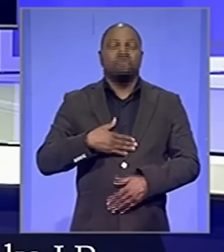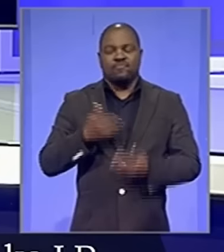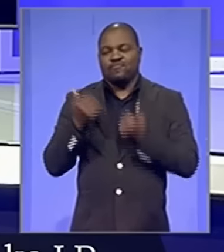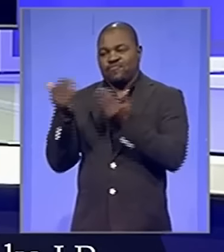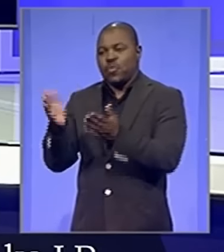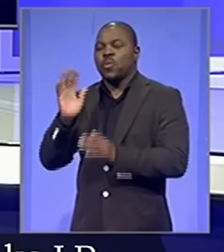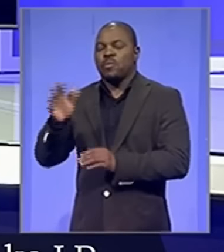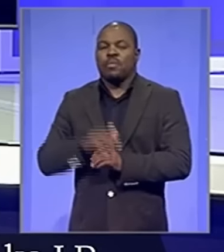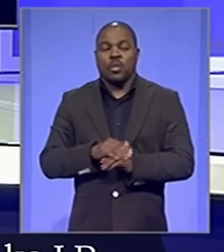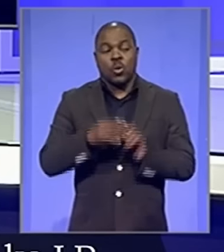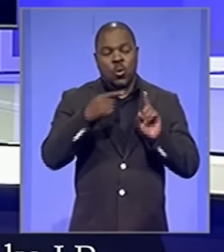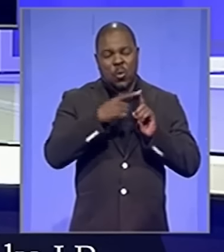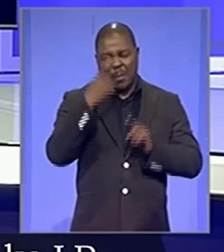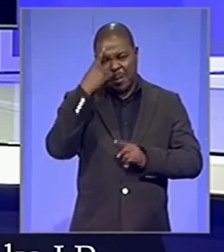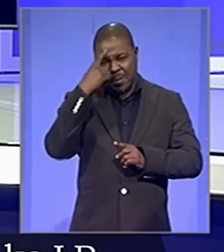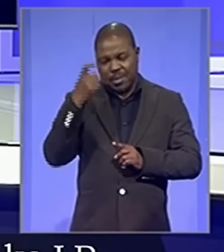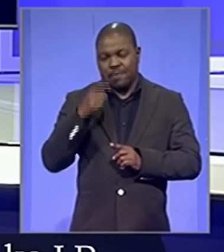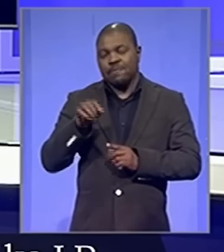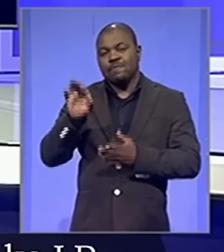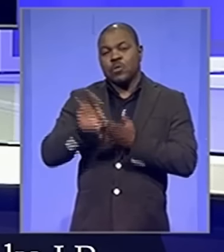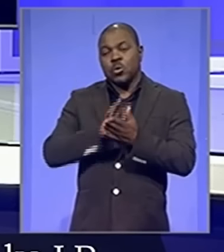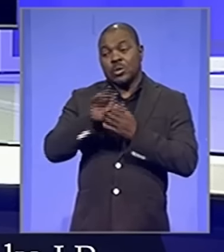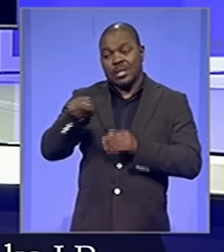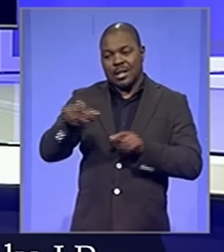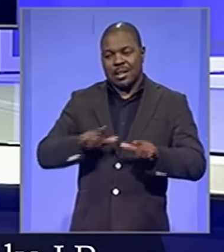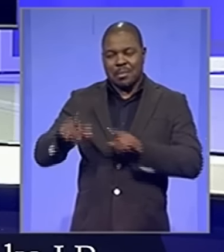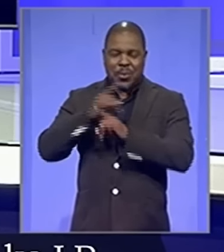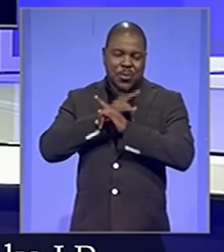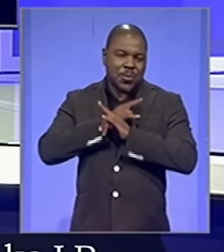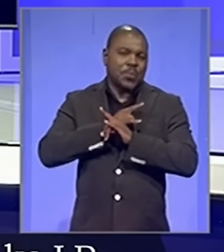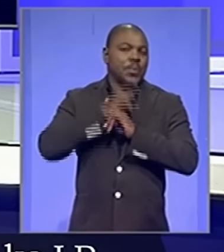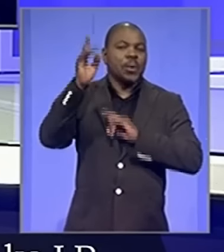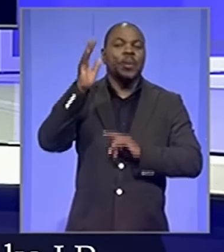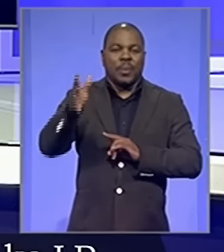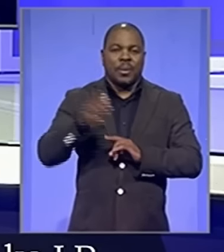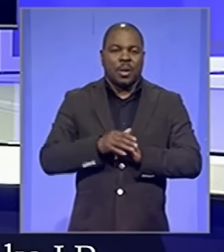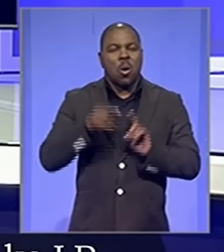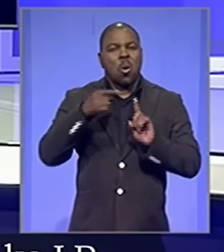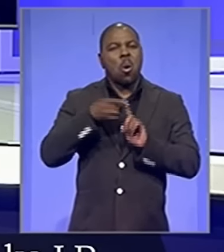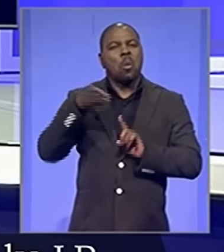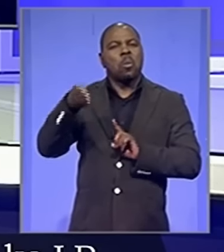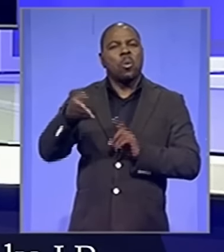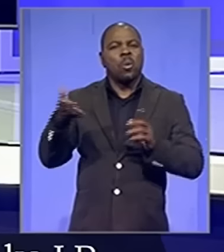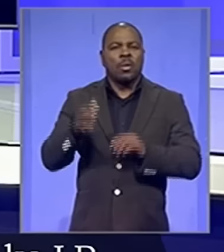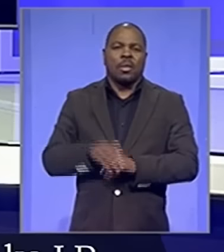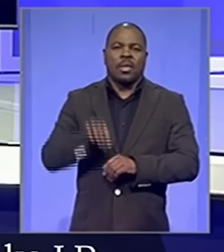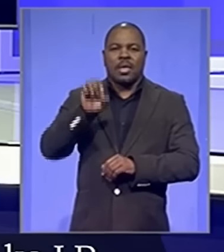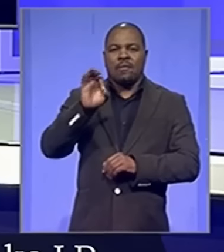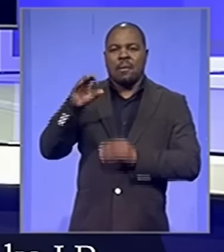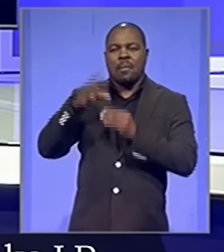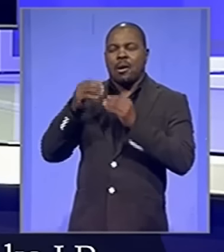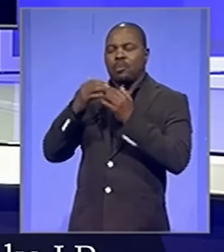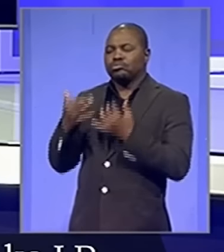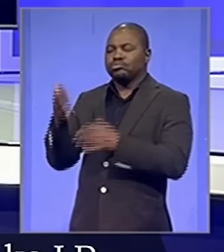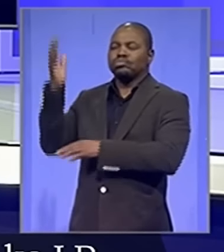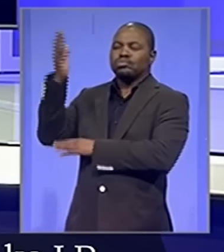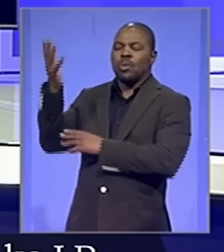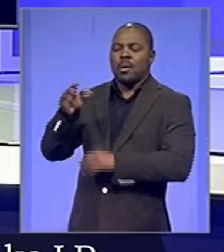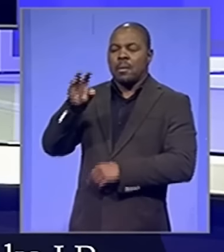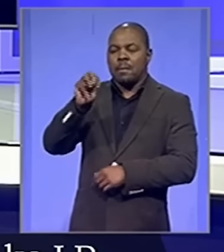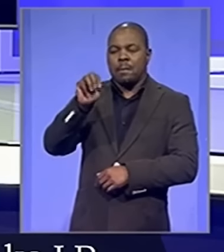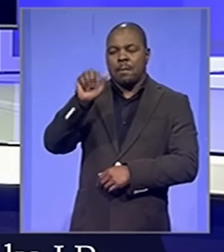gore mokgatlo wa gabo o tla fenya dikgetho ka profenseng. O be a bolela le bathekgi ba EFF ka motseng wa